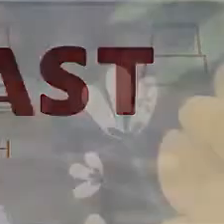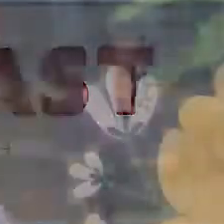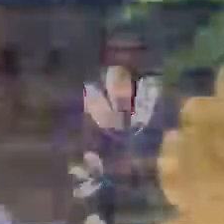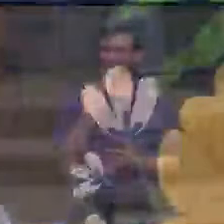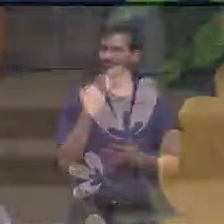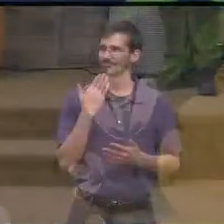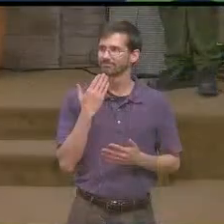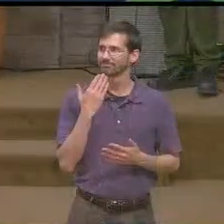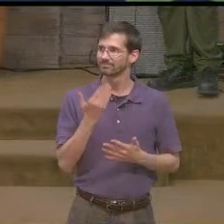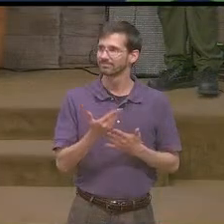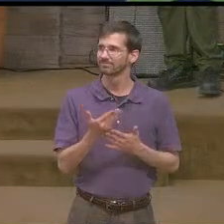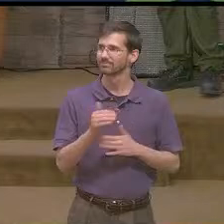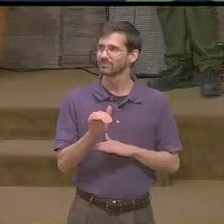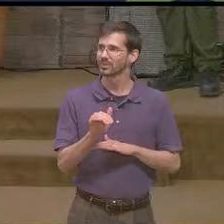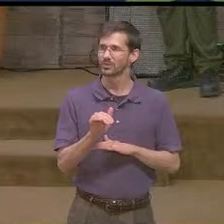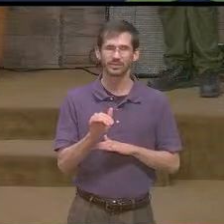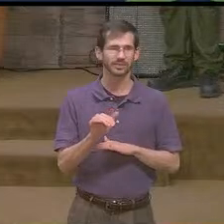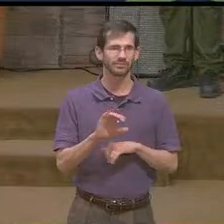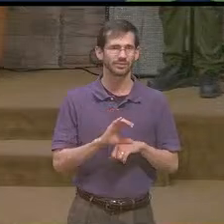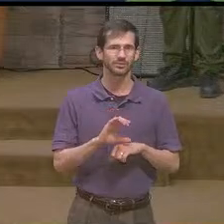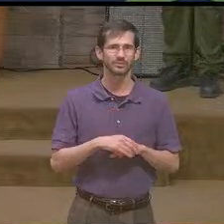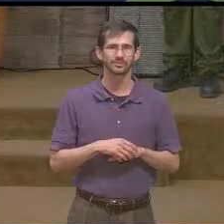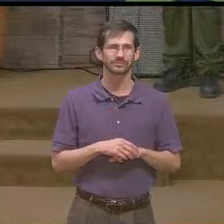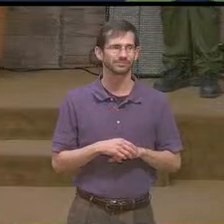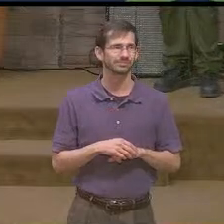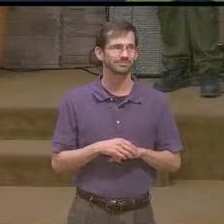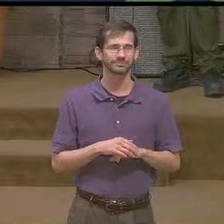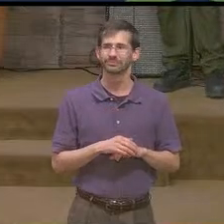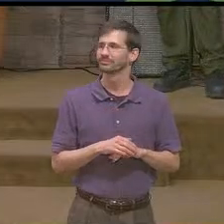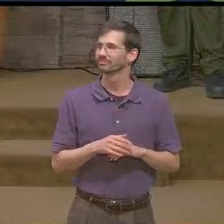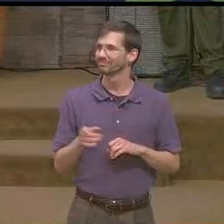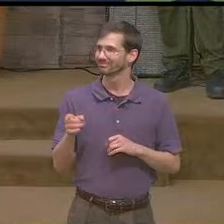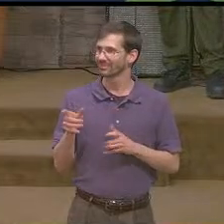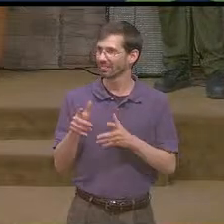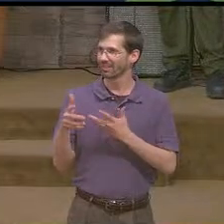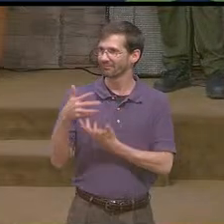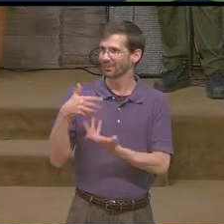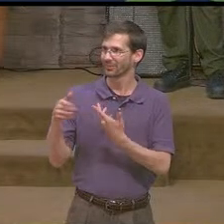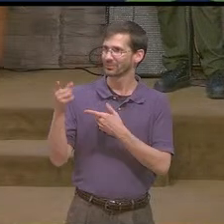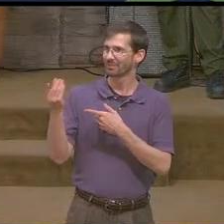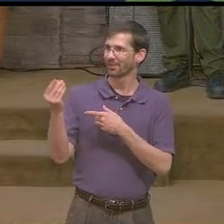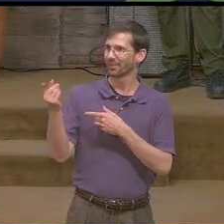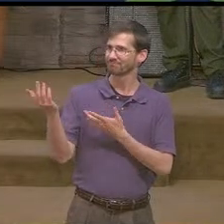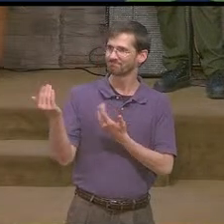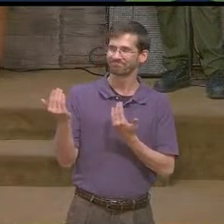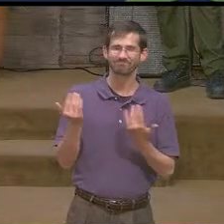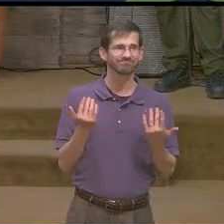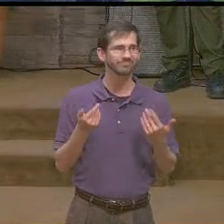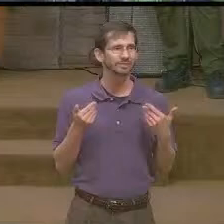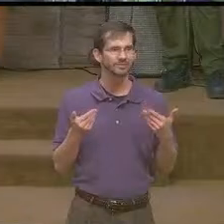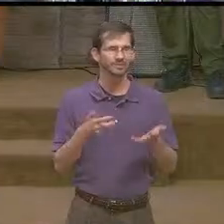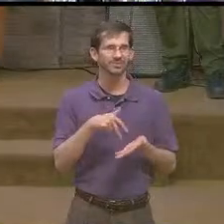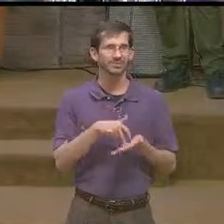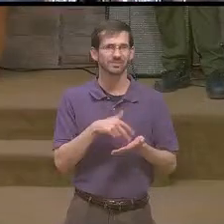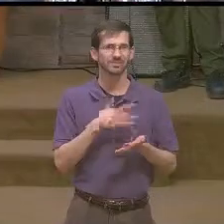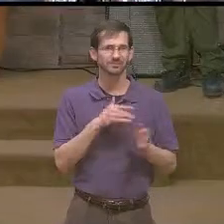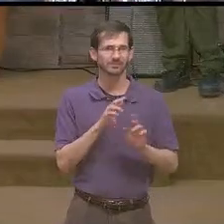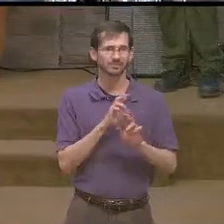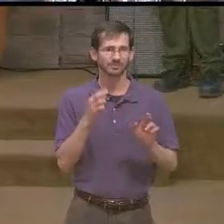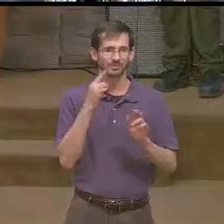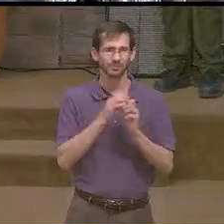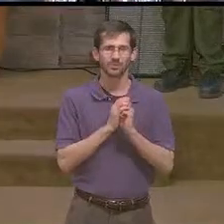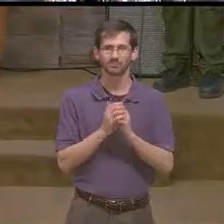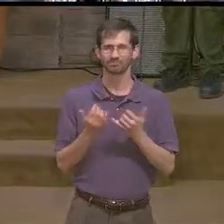Good evening, church. Loving the fellowship out there. Let's stand. Let's prepare our hearts for worship. Welcome to our Wednesday night communion